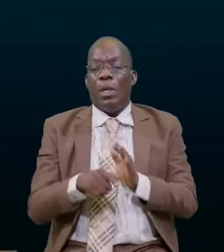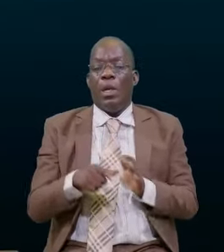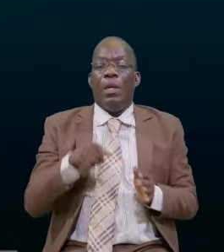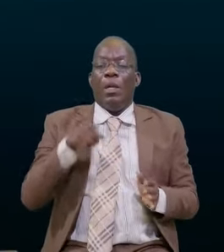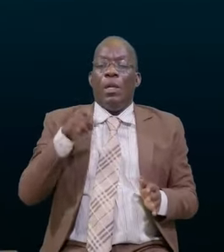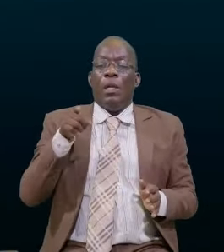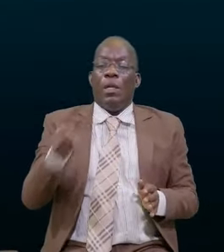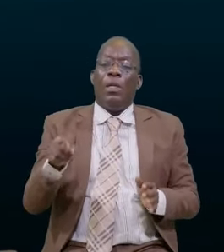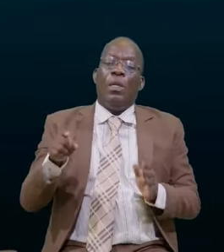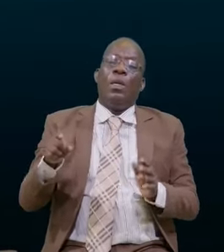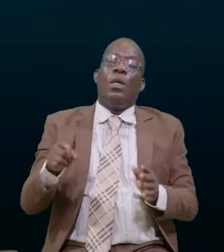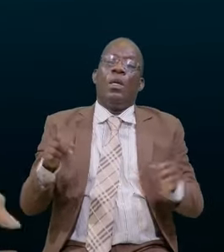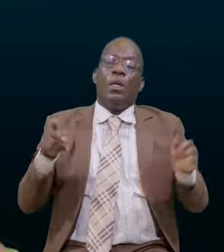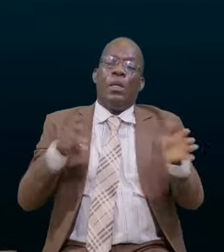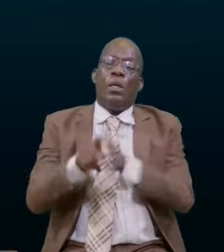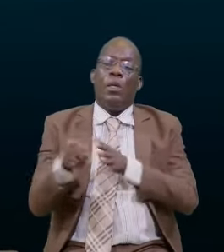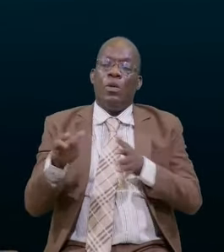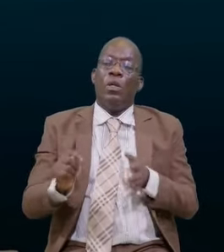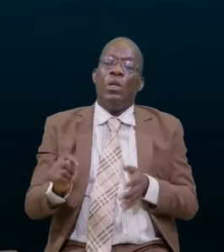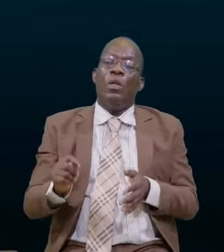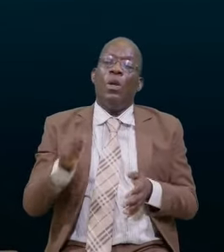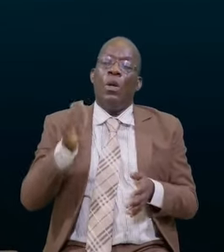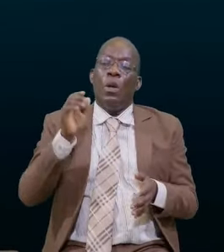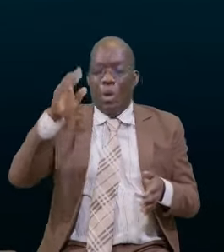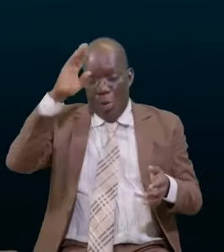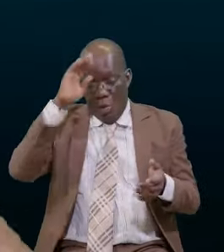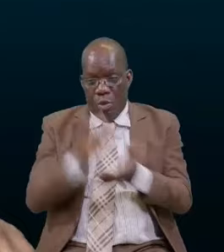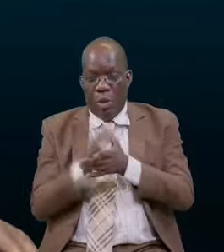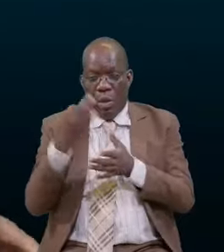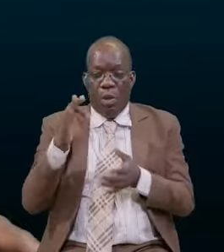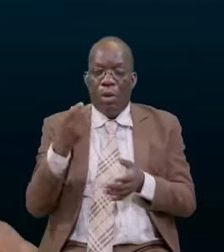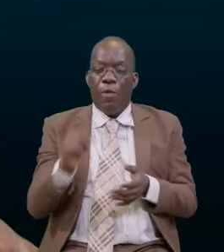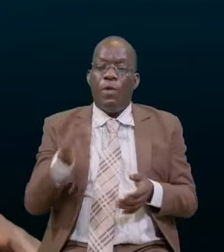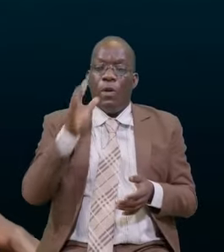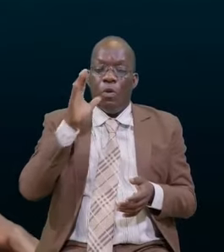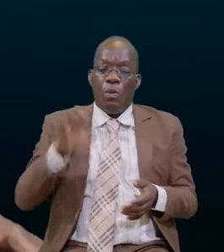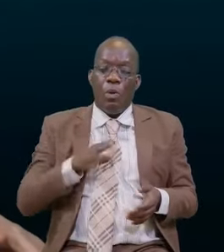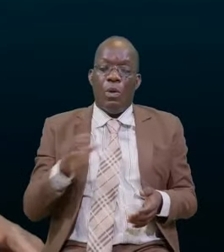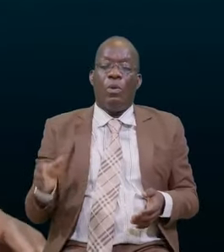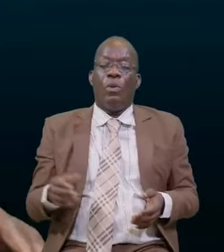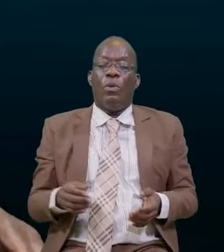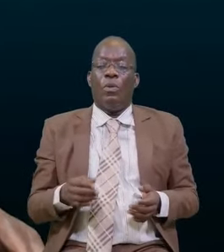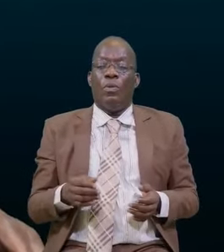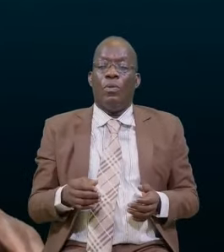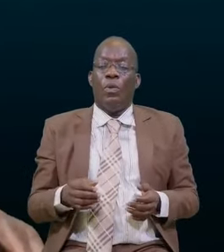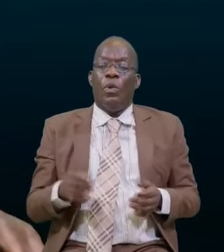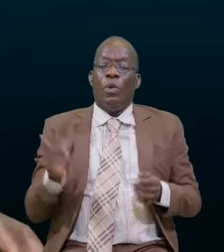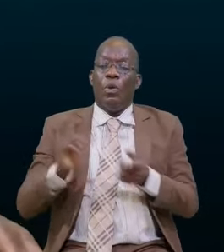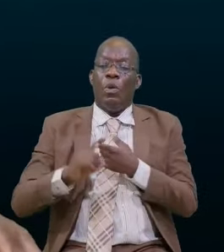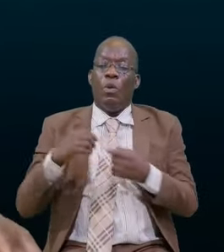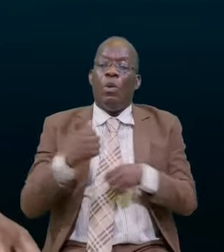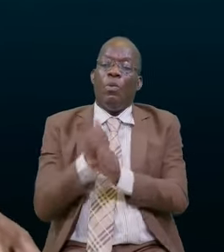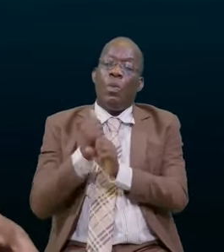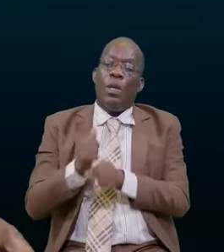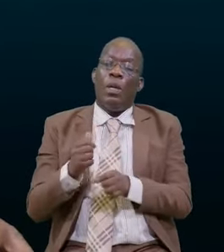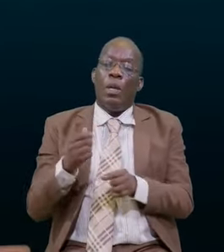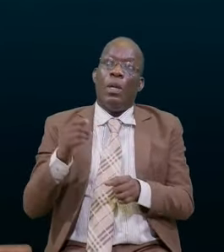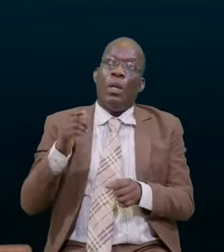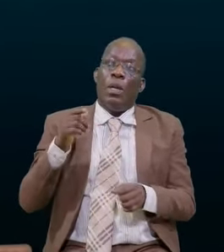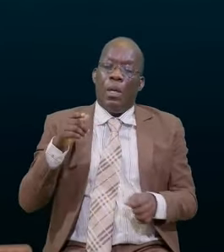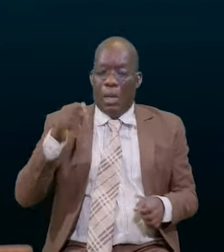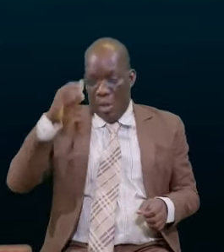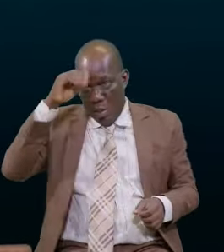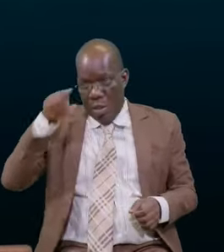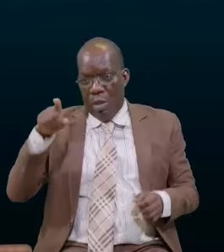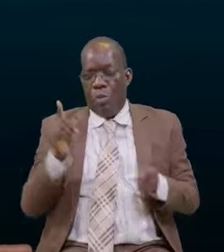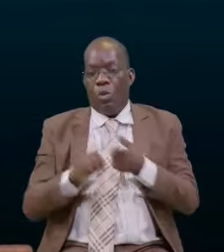man the husband of this man to the husband of this woman to to to make him to die prematurely because